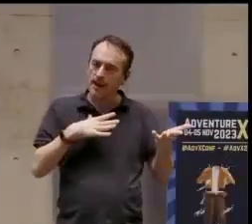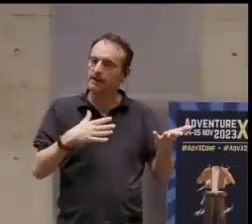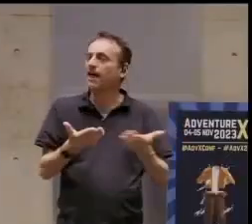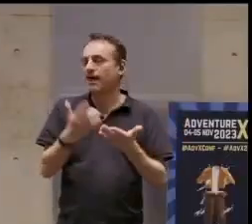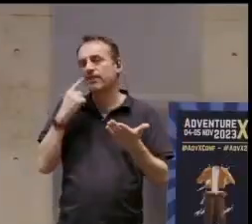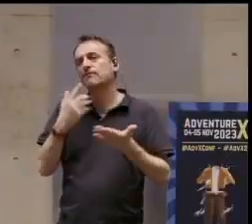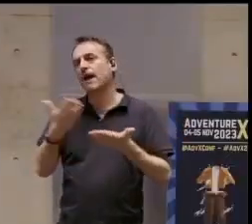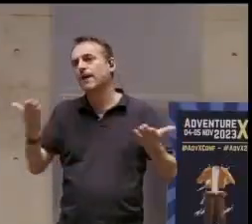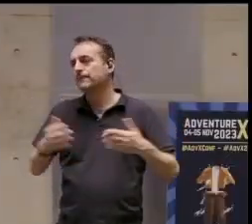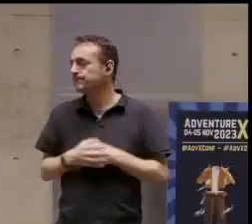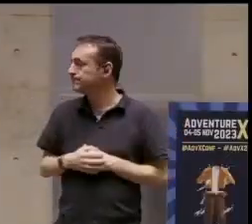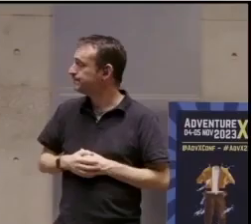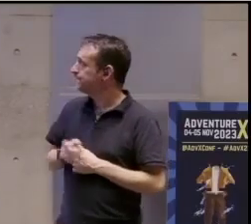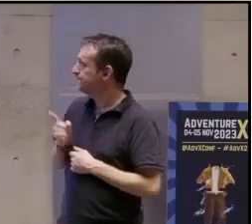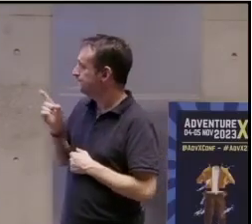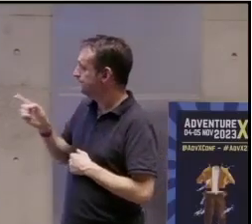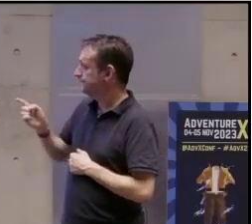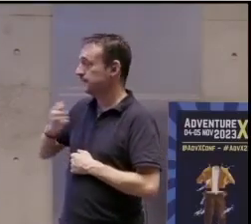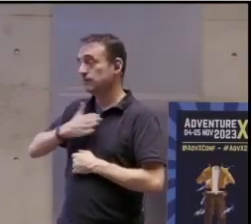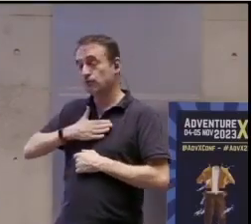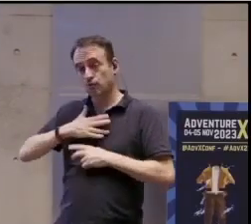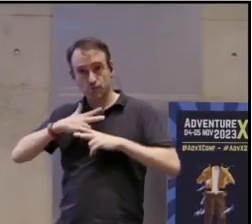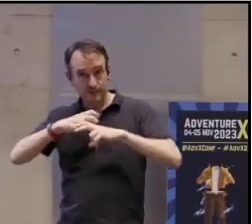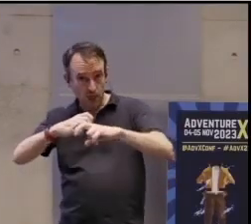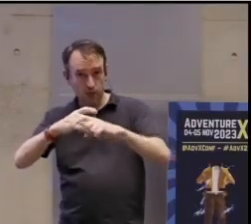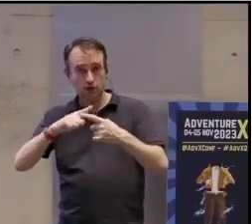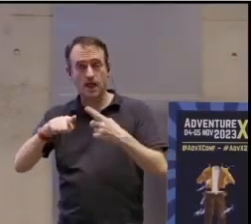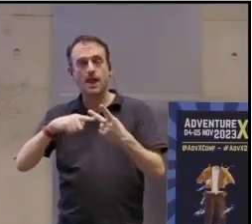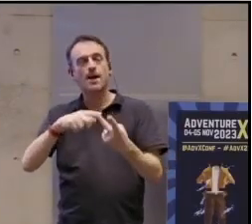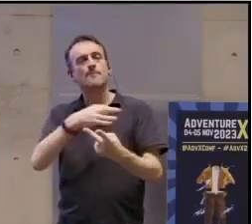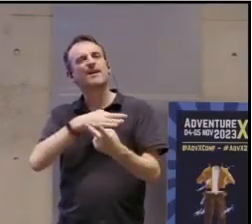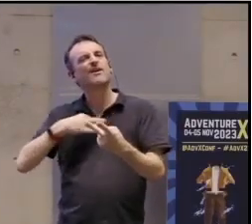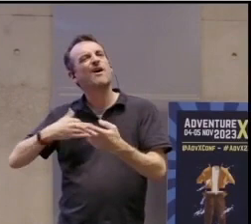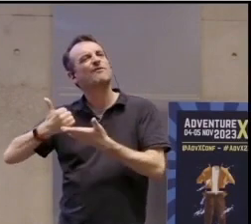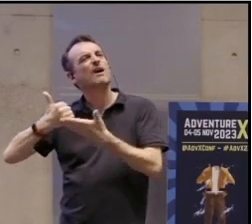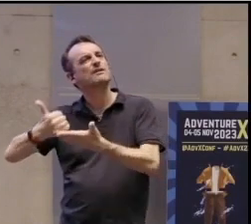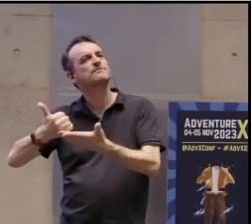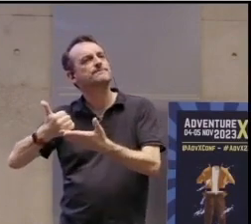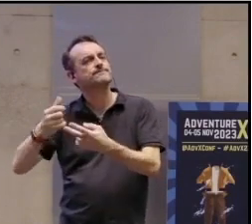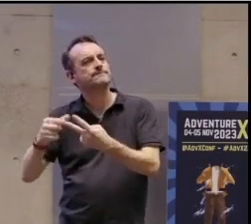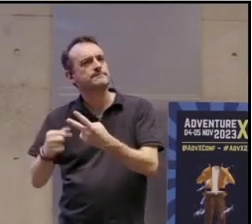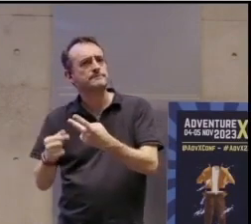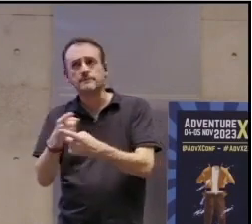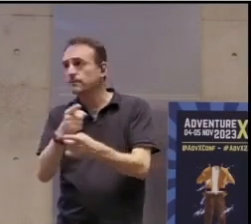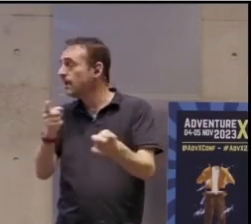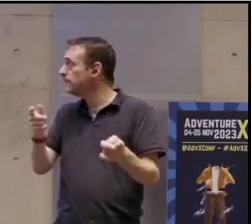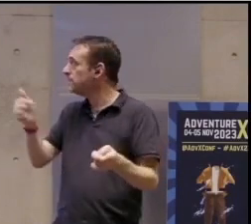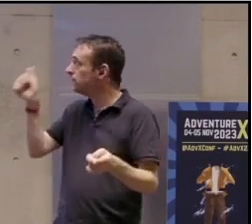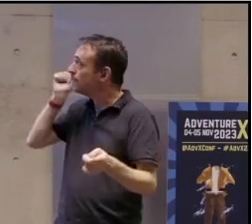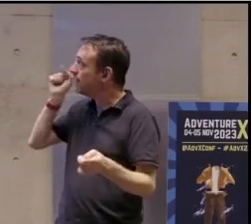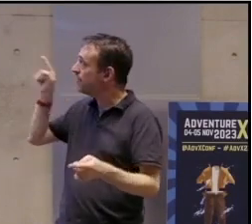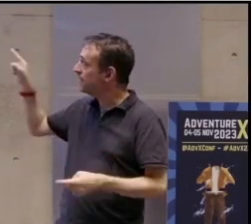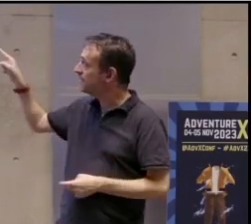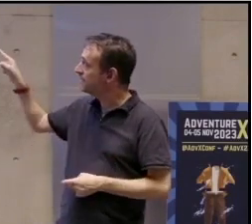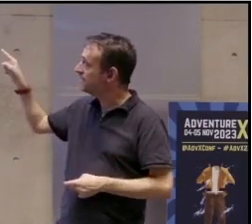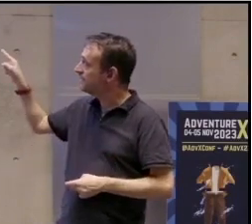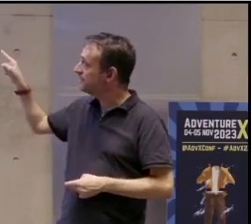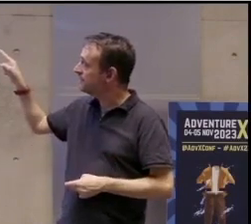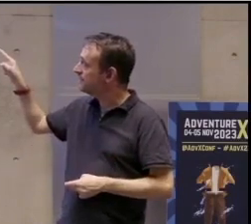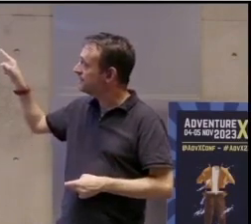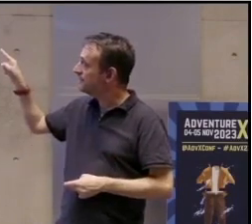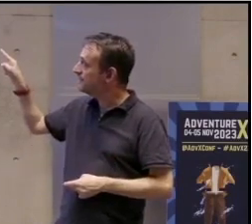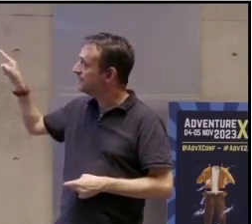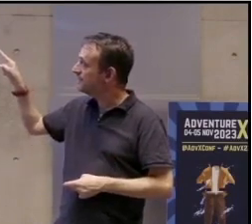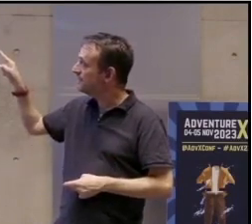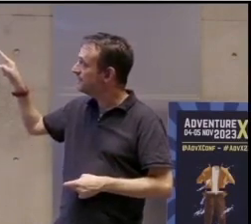Right, research and medical advice. Some of you may be familiar with this. If I tell you this